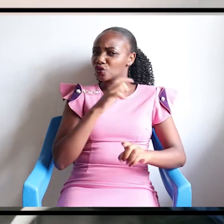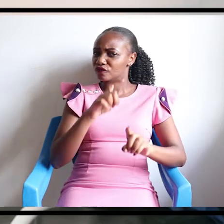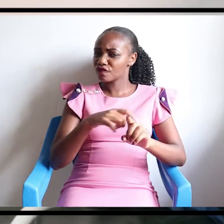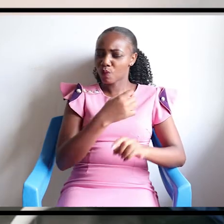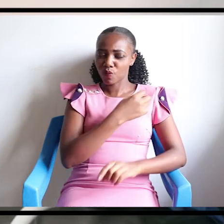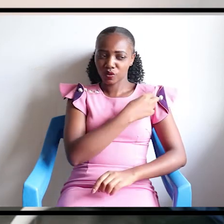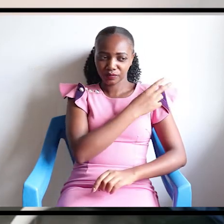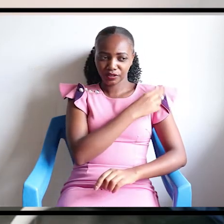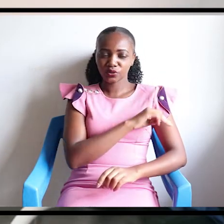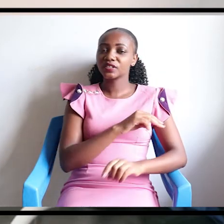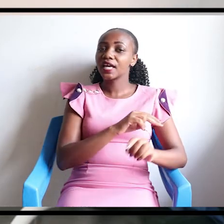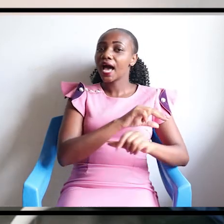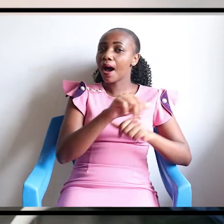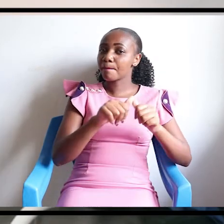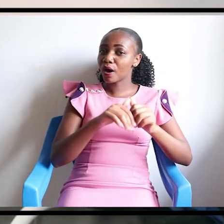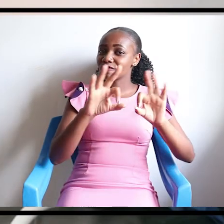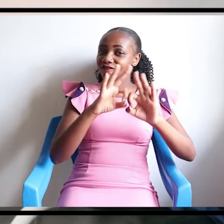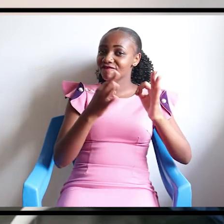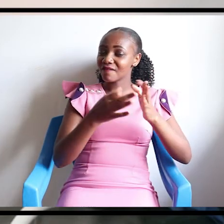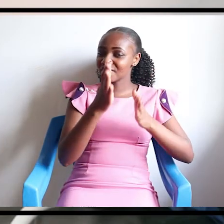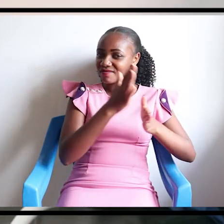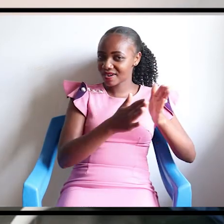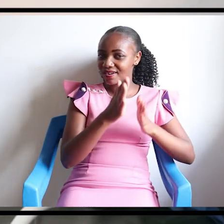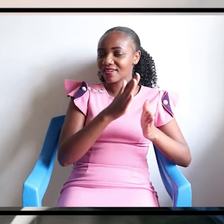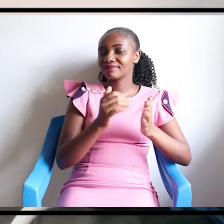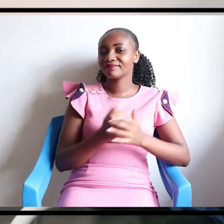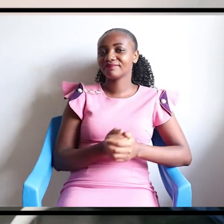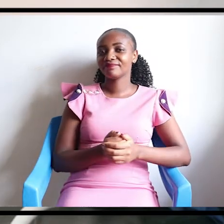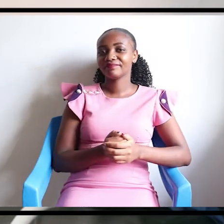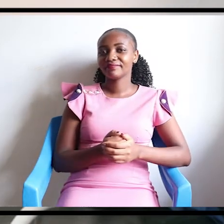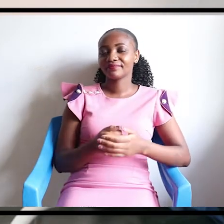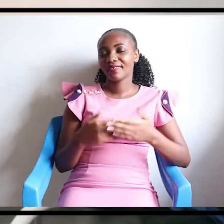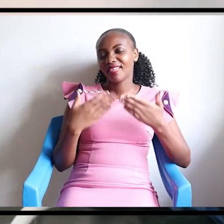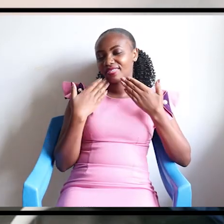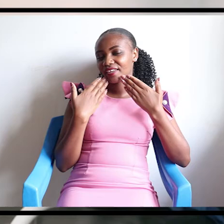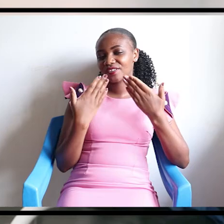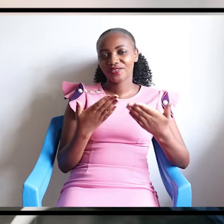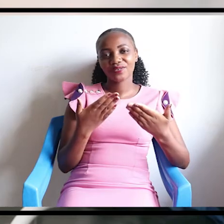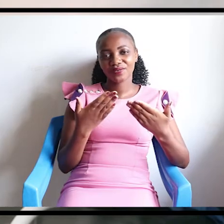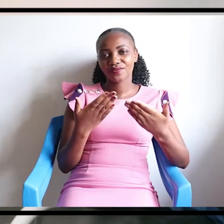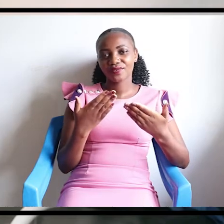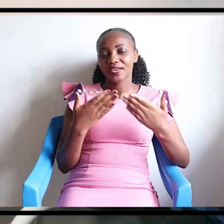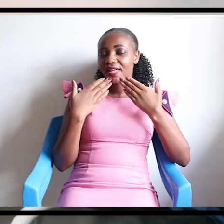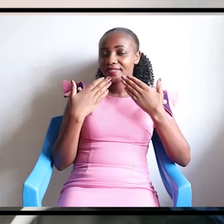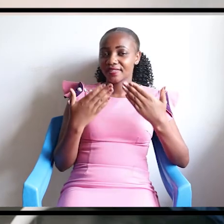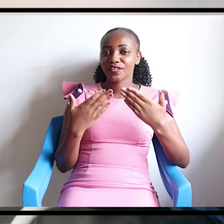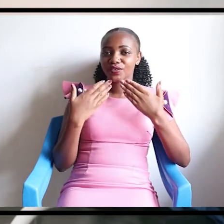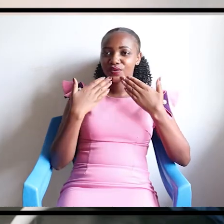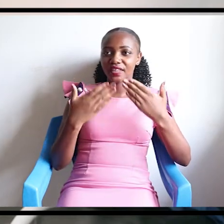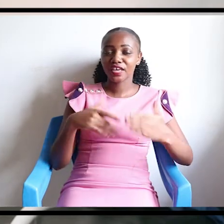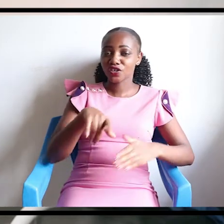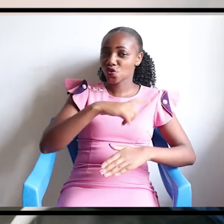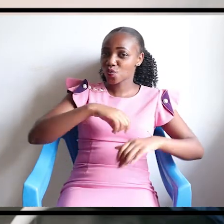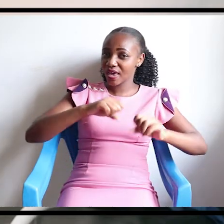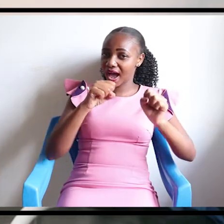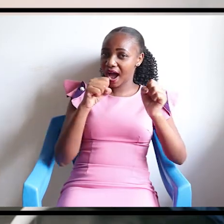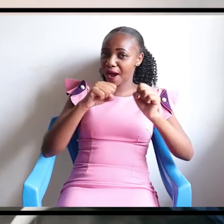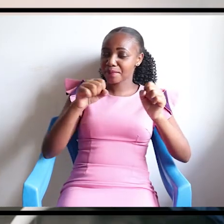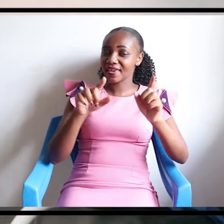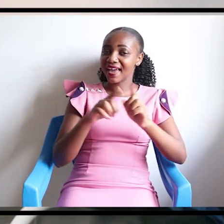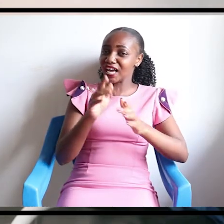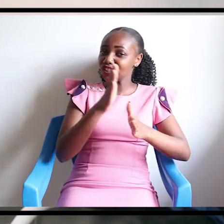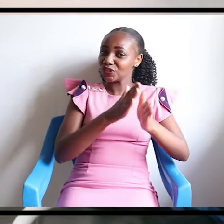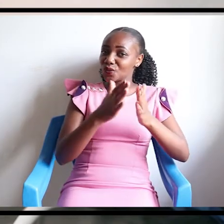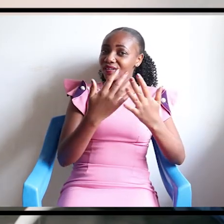on the type of family planning methods we can settle for. Thank you very much. We are so grateful as Talking